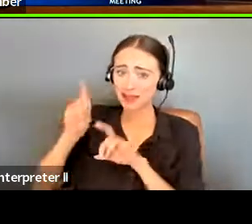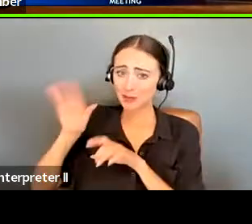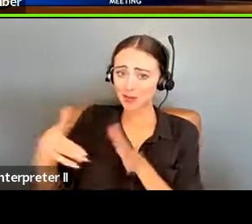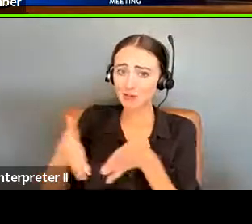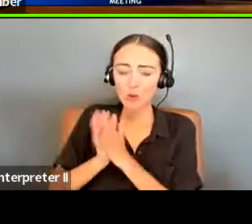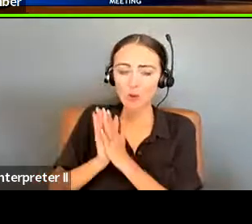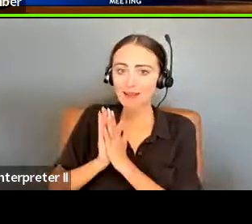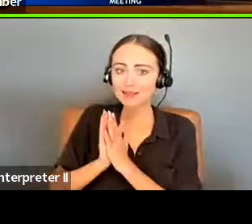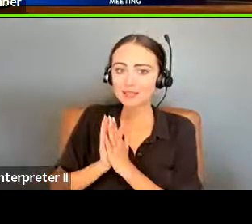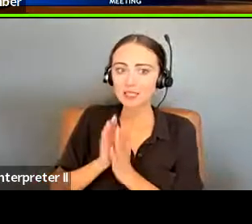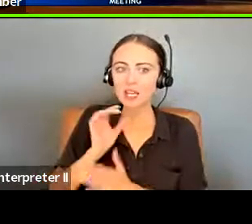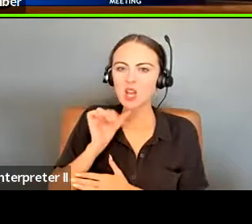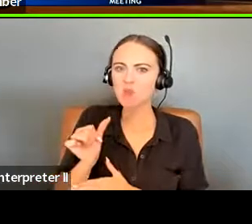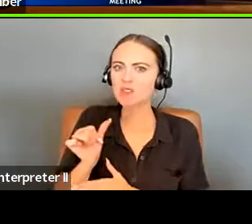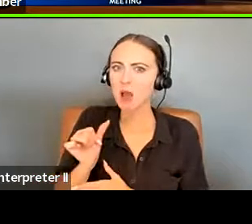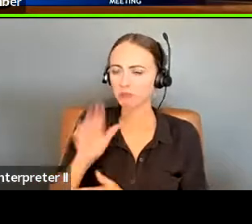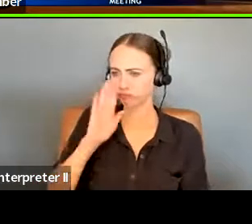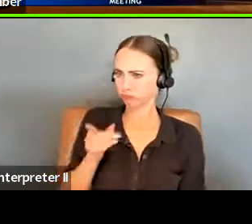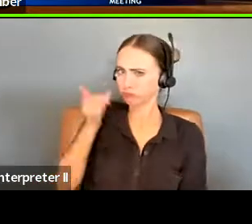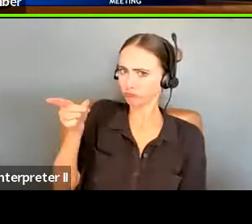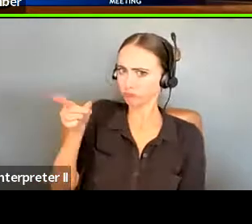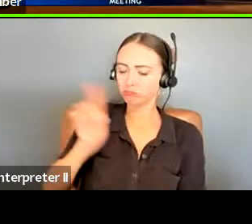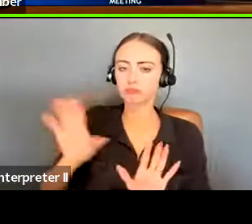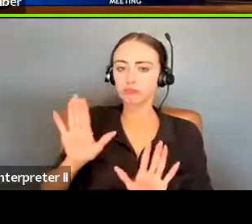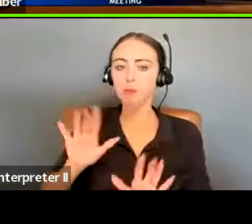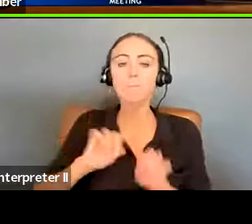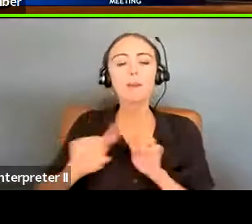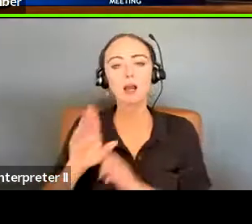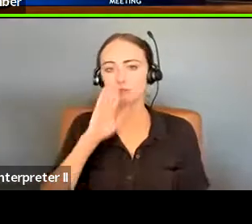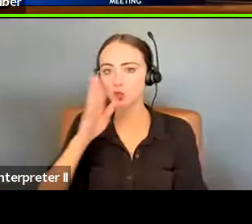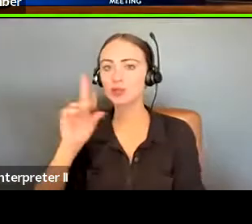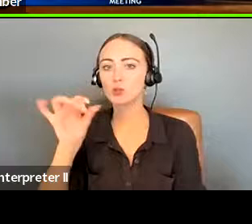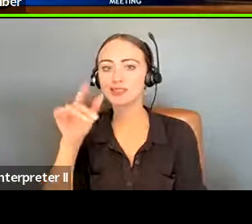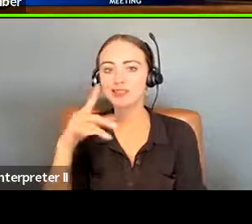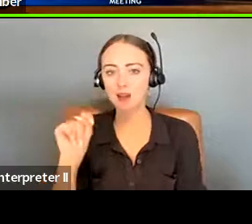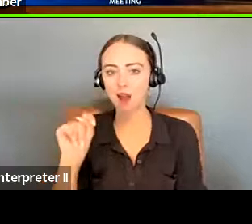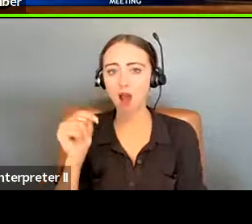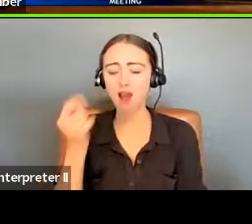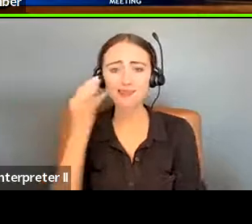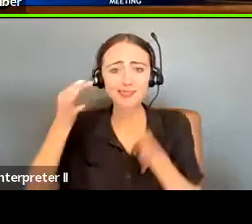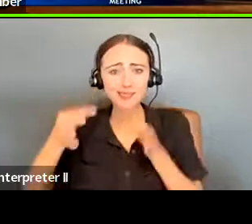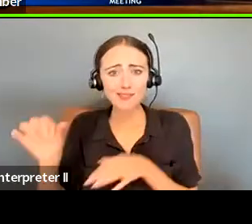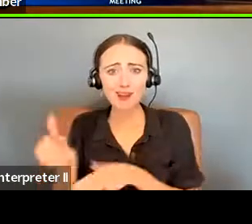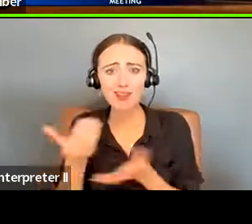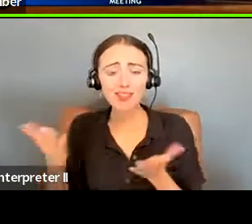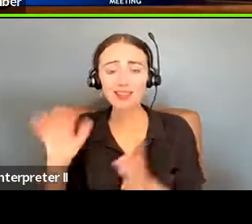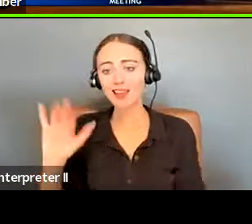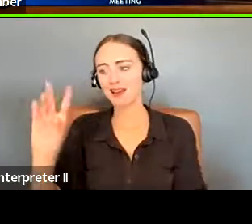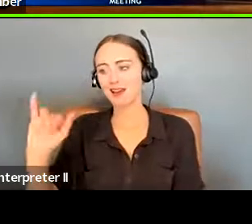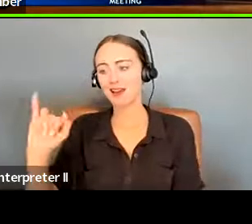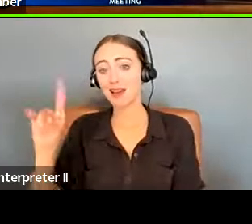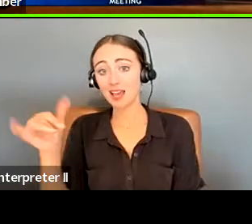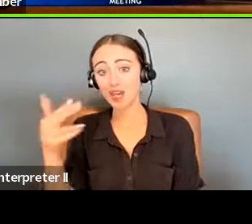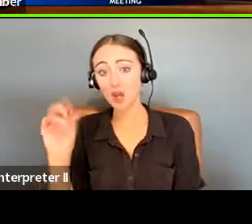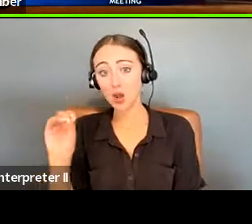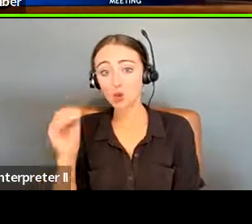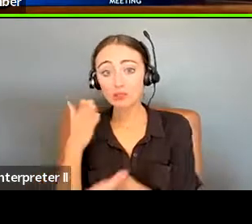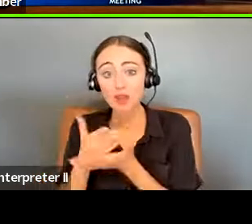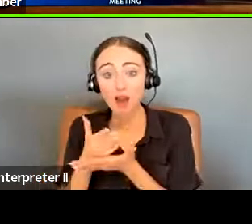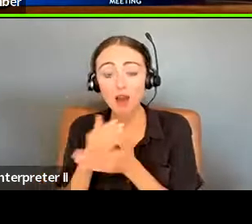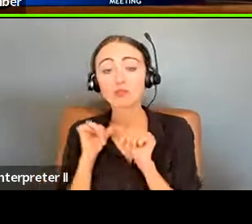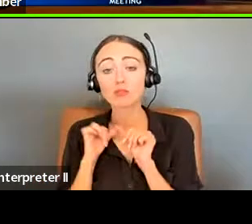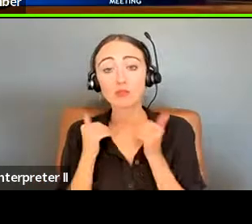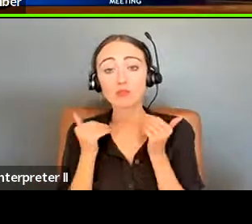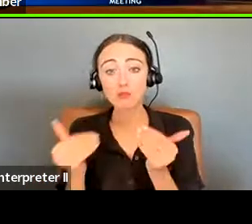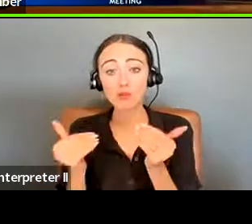was not faced towards you, but faced towards DDOT. And when we make these decisions on other things like Idaho stops and moving